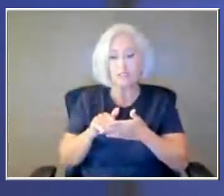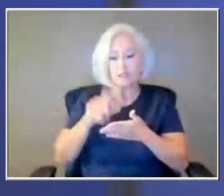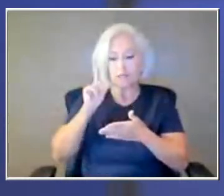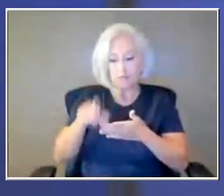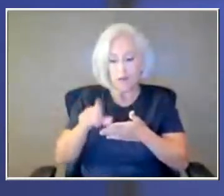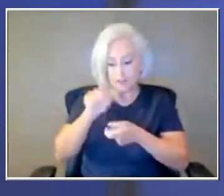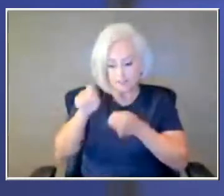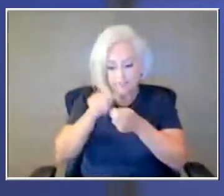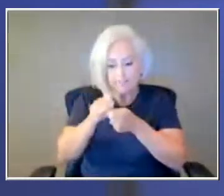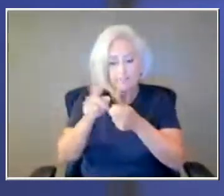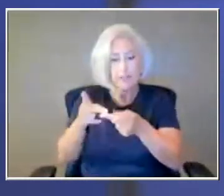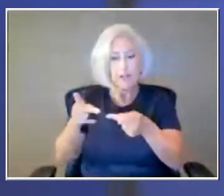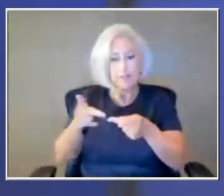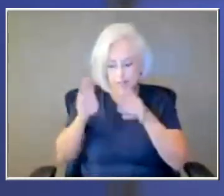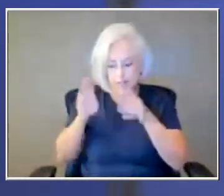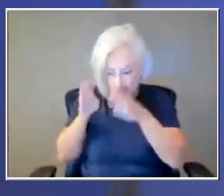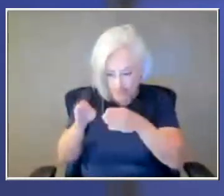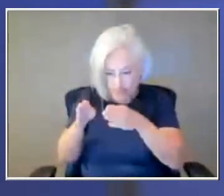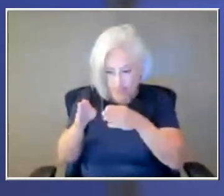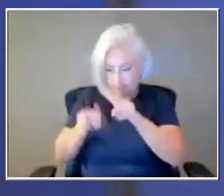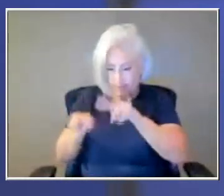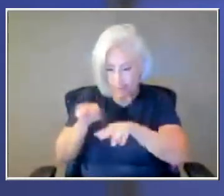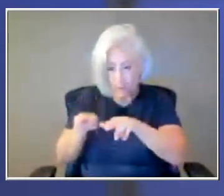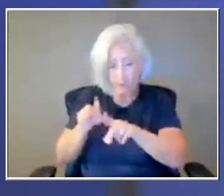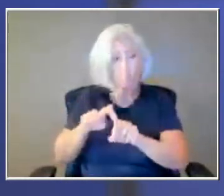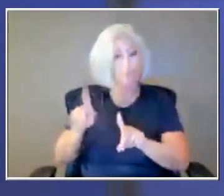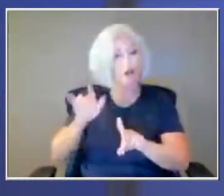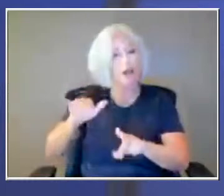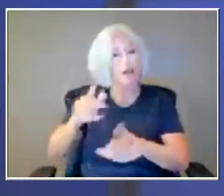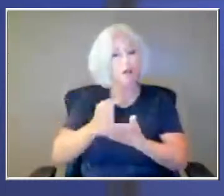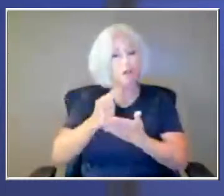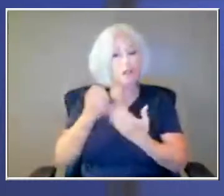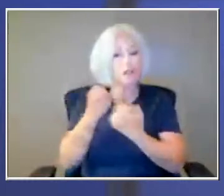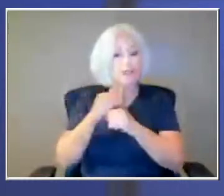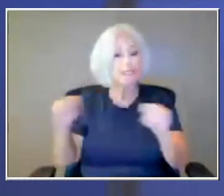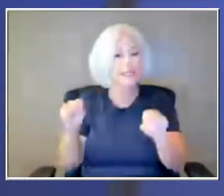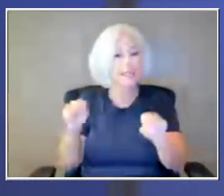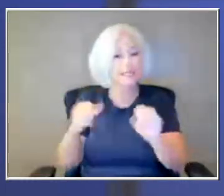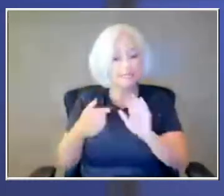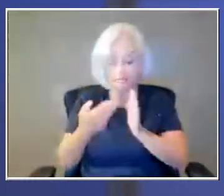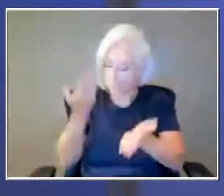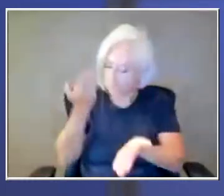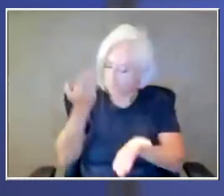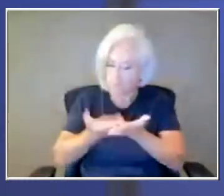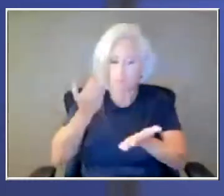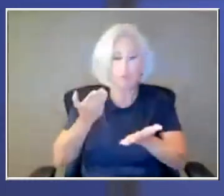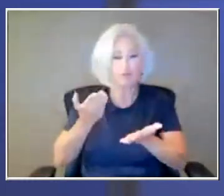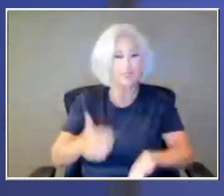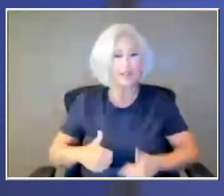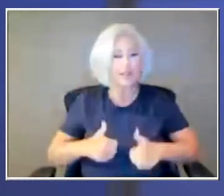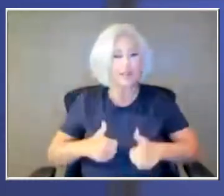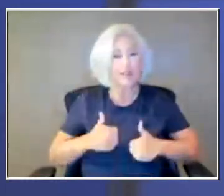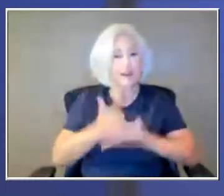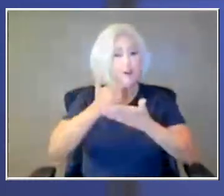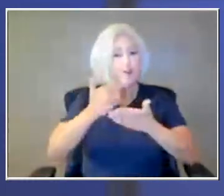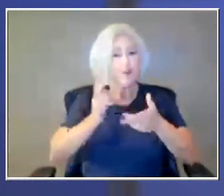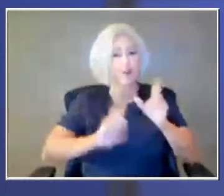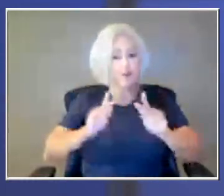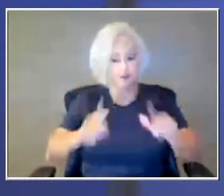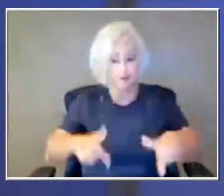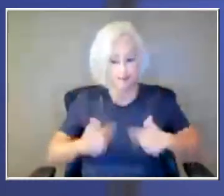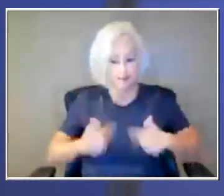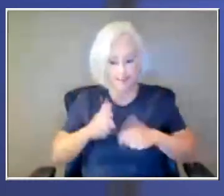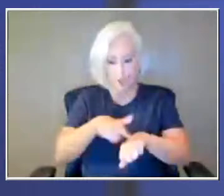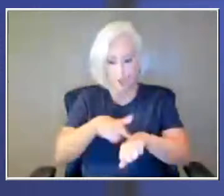treatments are safe. They've been demonstrated to help people live not only longer but